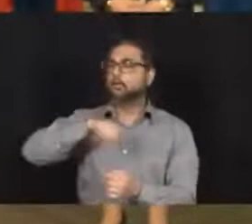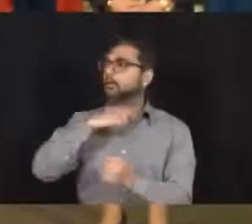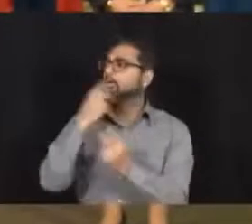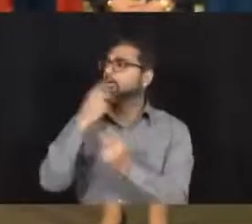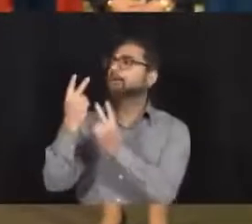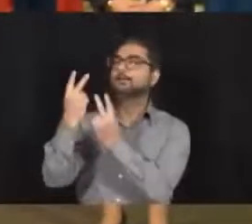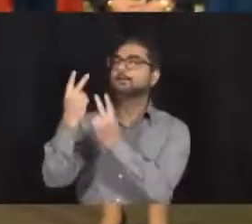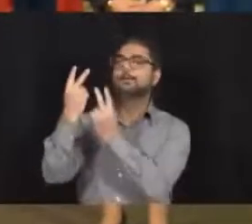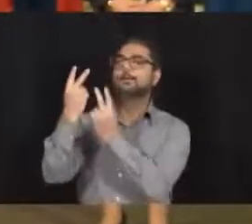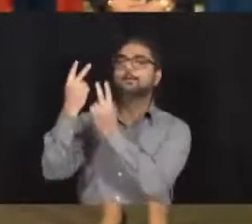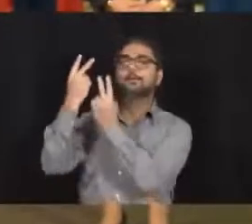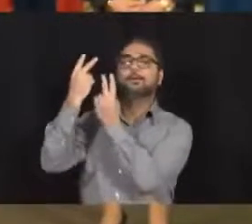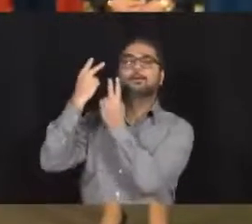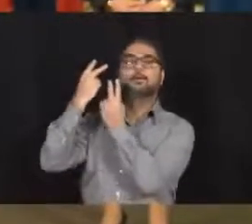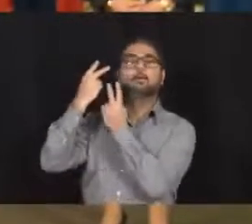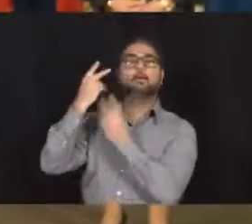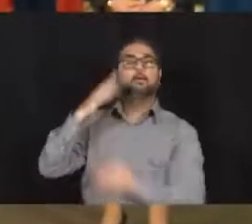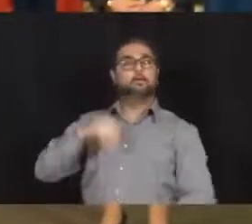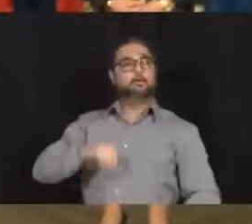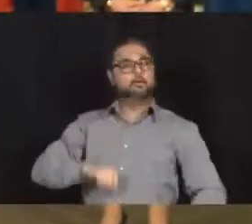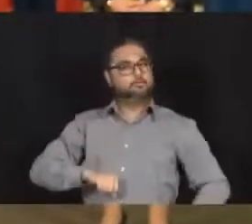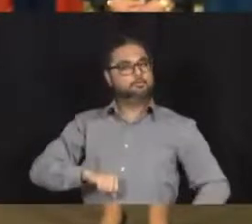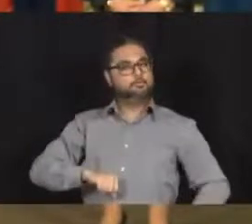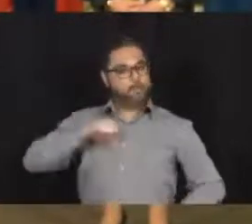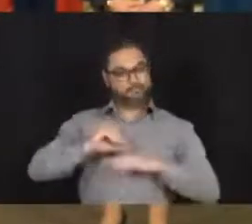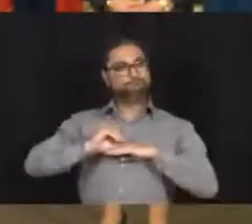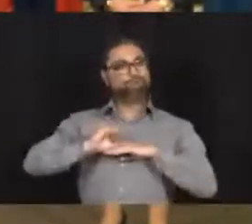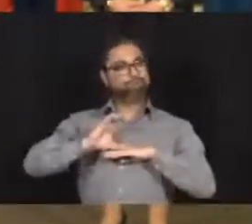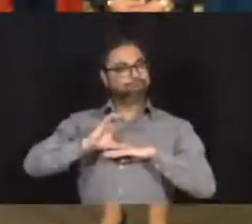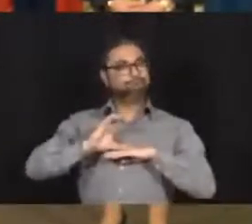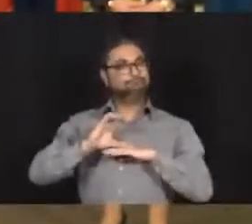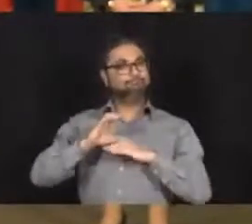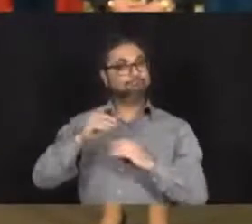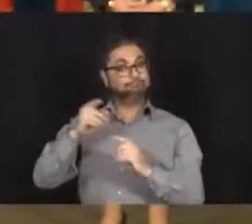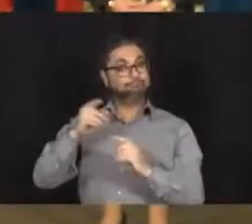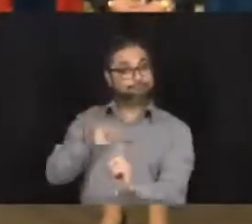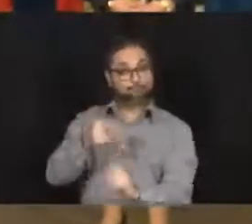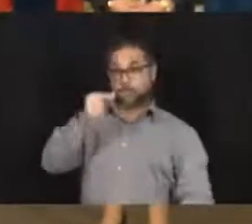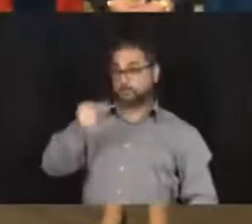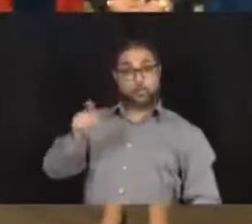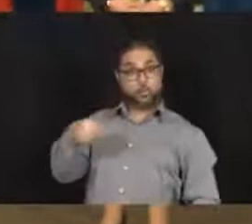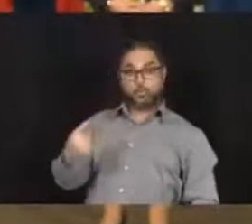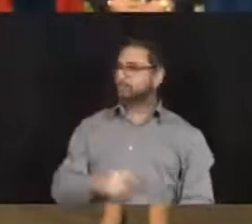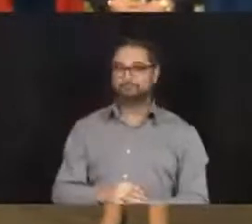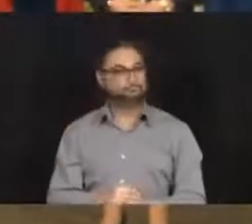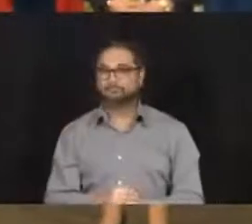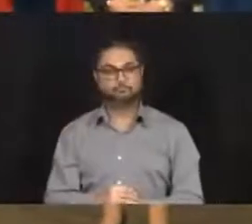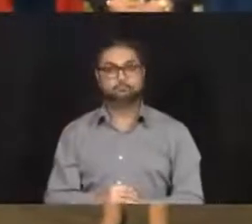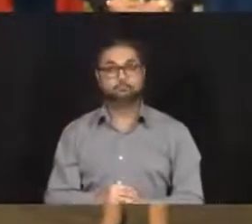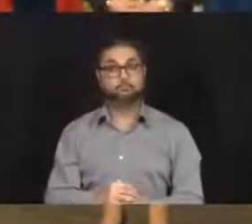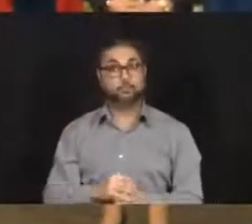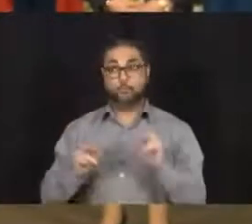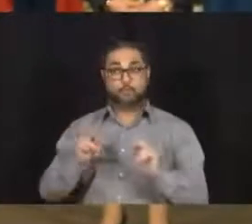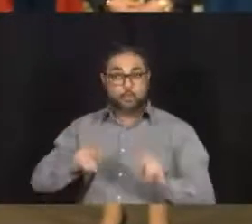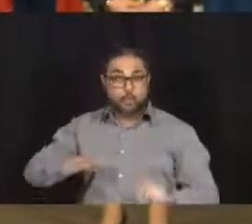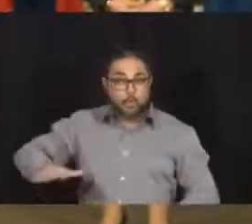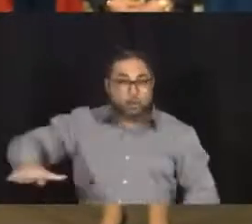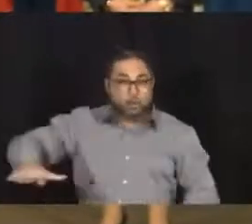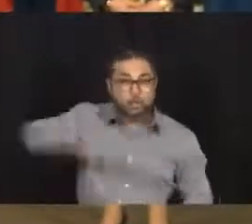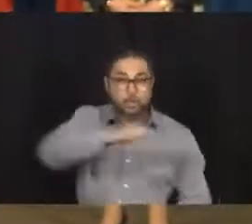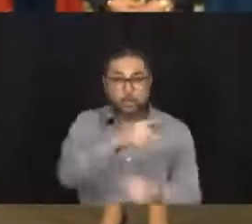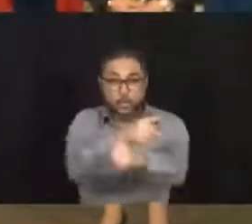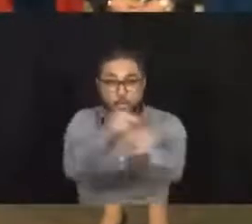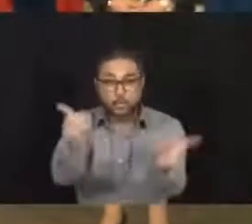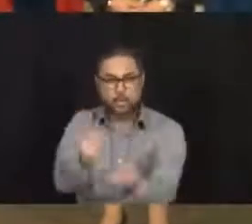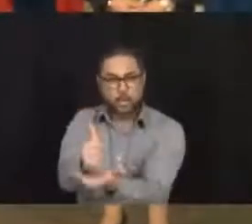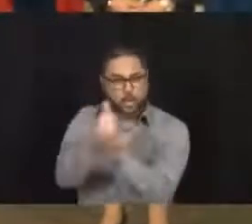people. That's the smallest part of our story. It's what people are doing for each other. That's what